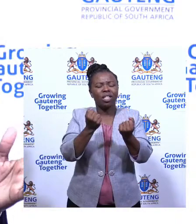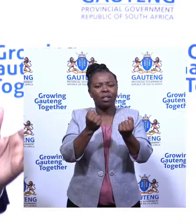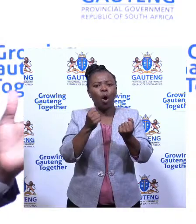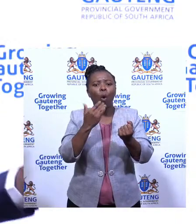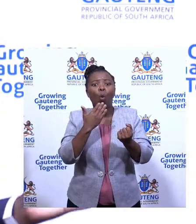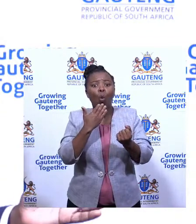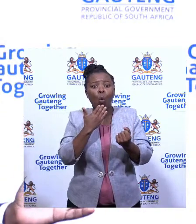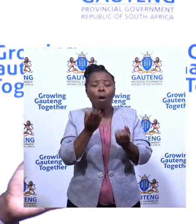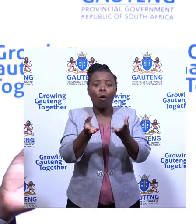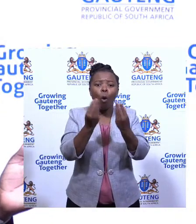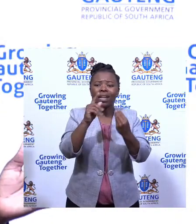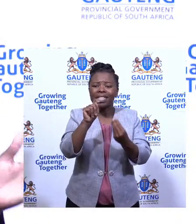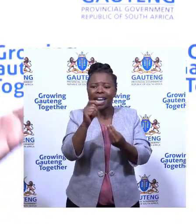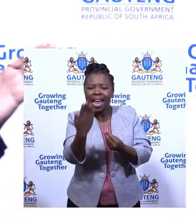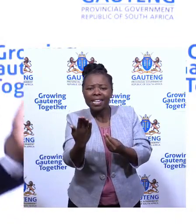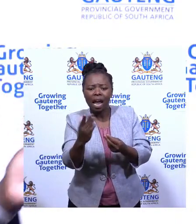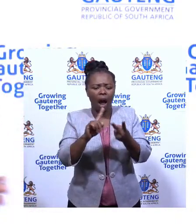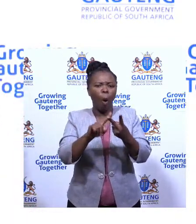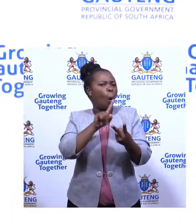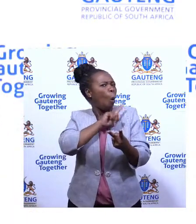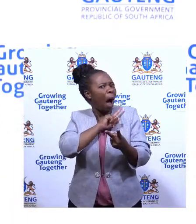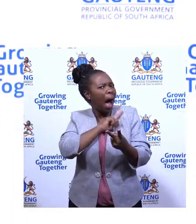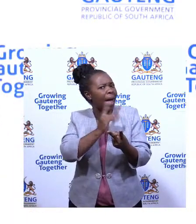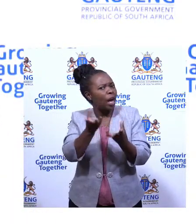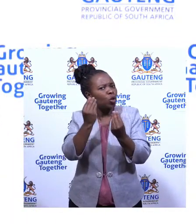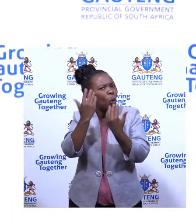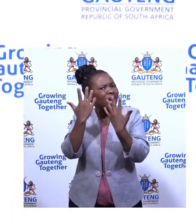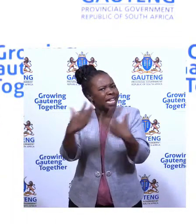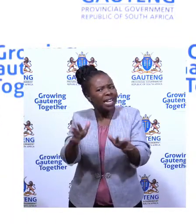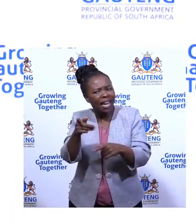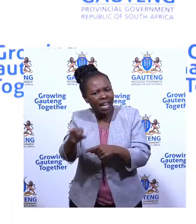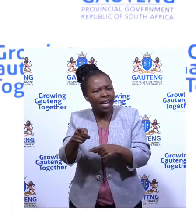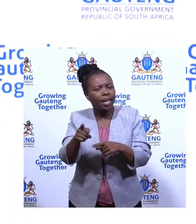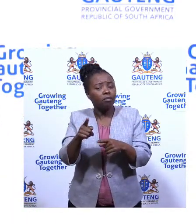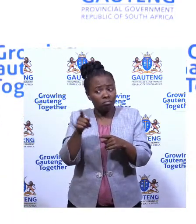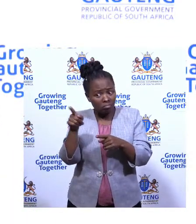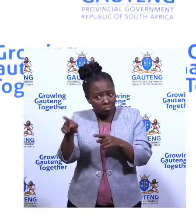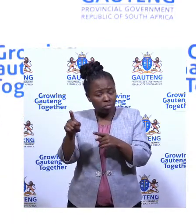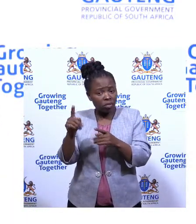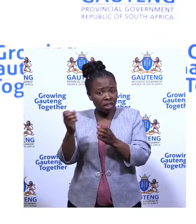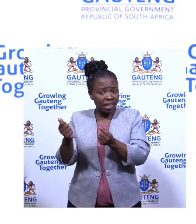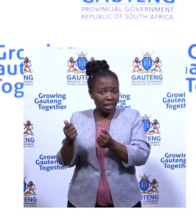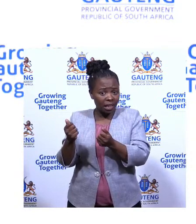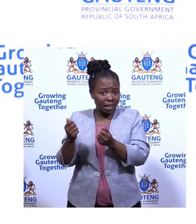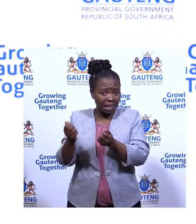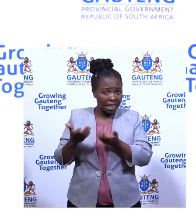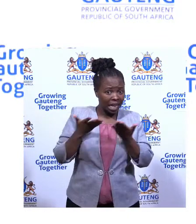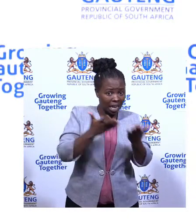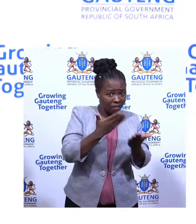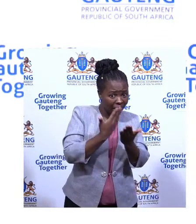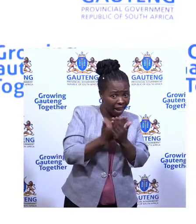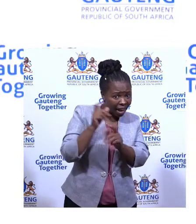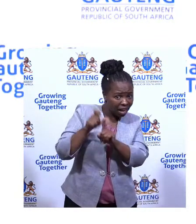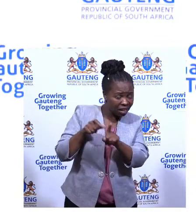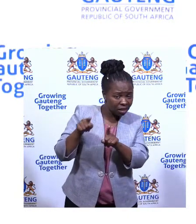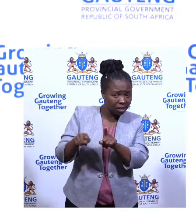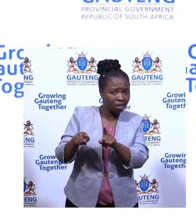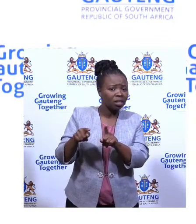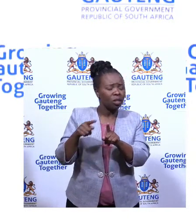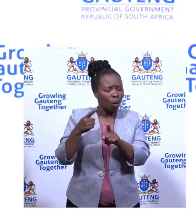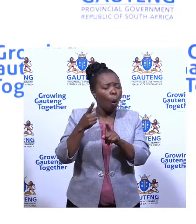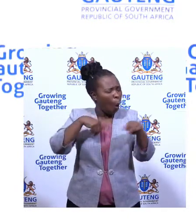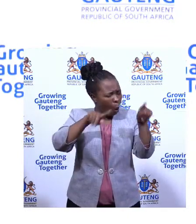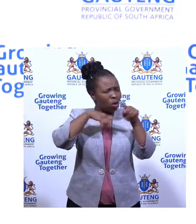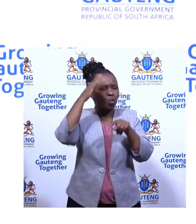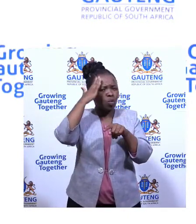the tender, why they got the tender, are they able to deliver? We know that during the period of COVID,